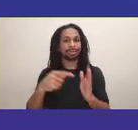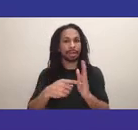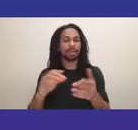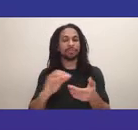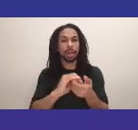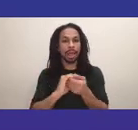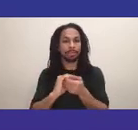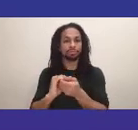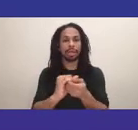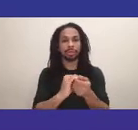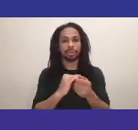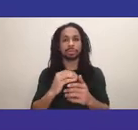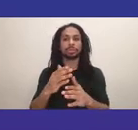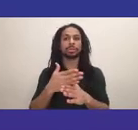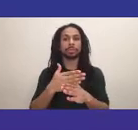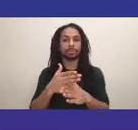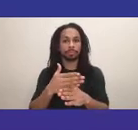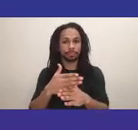tribes upon returning home.